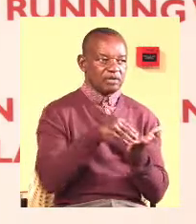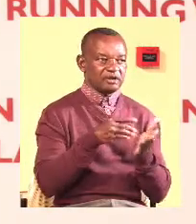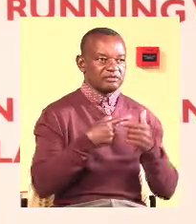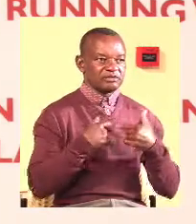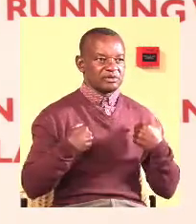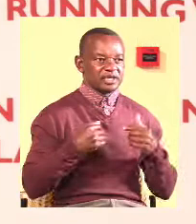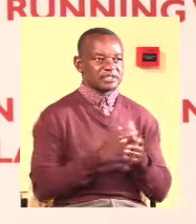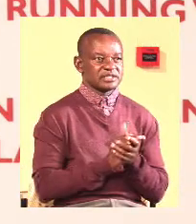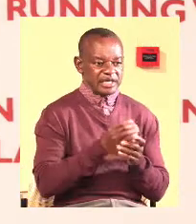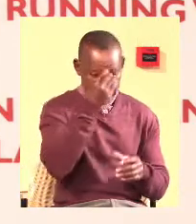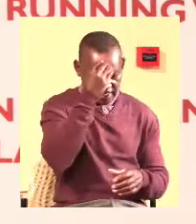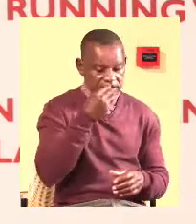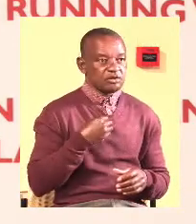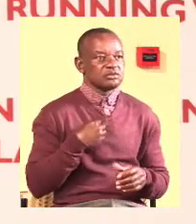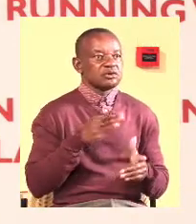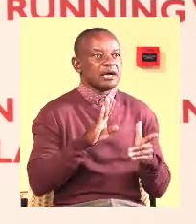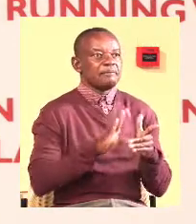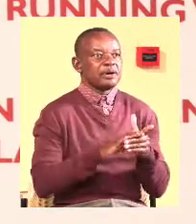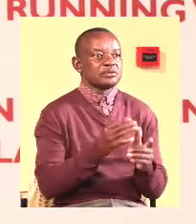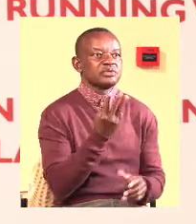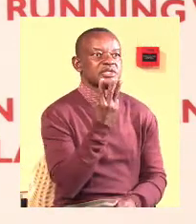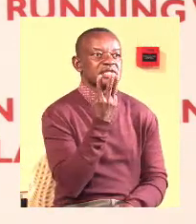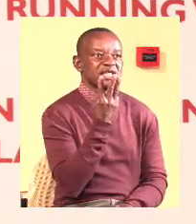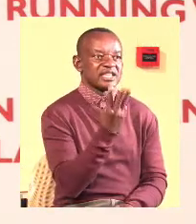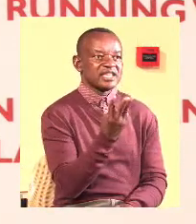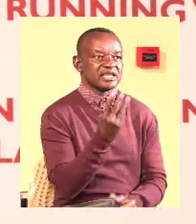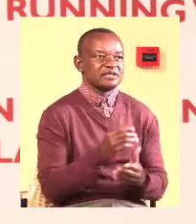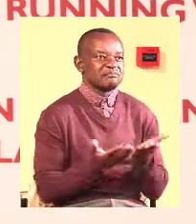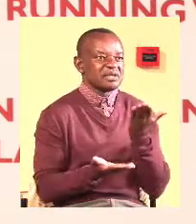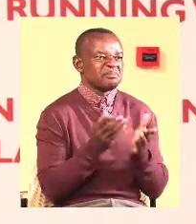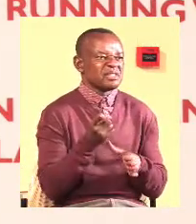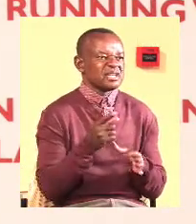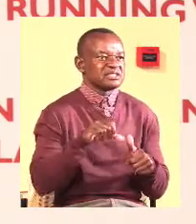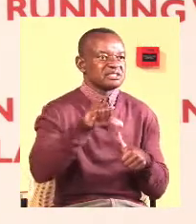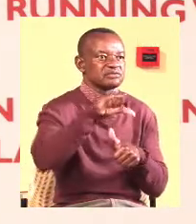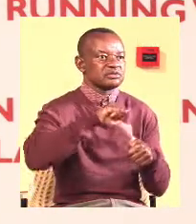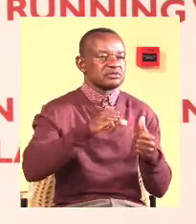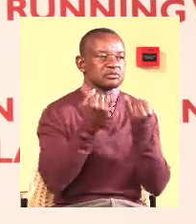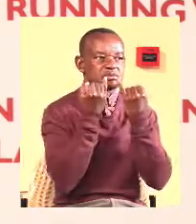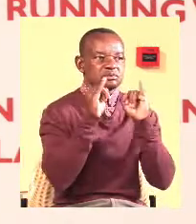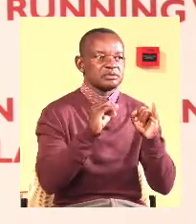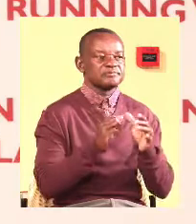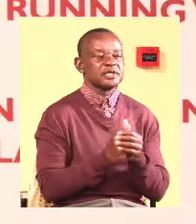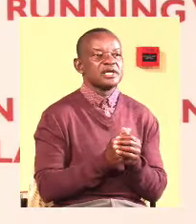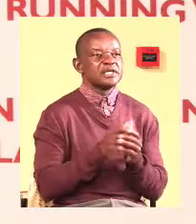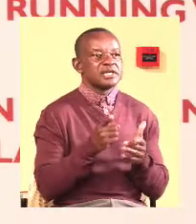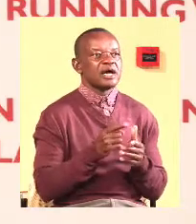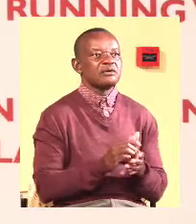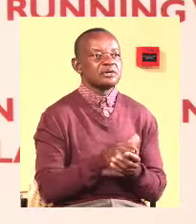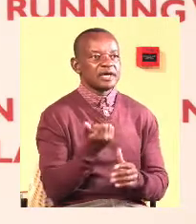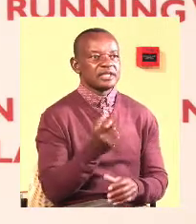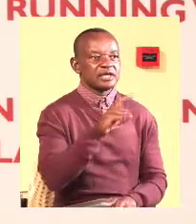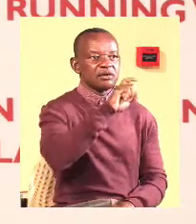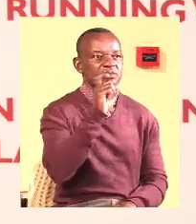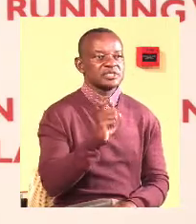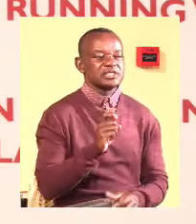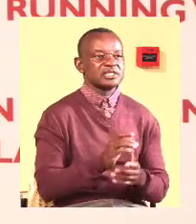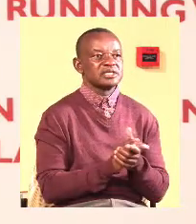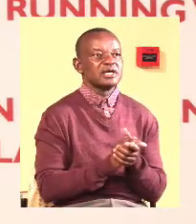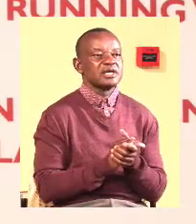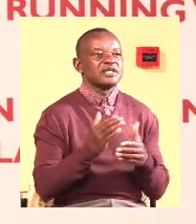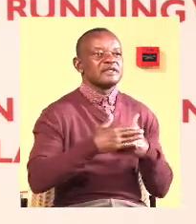the source of information on how from regions to Windhoek. That